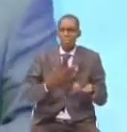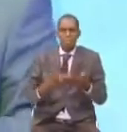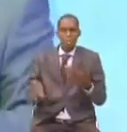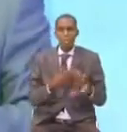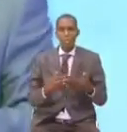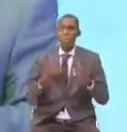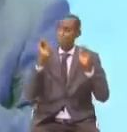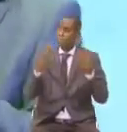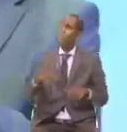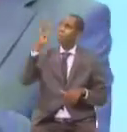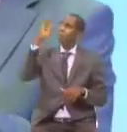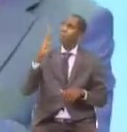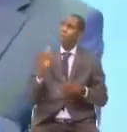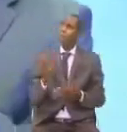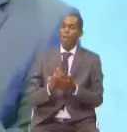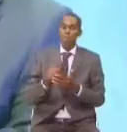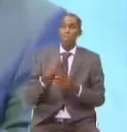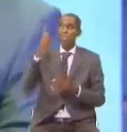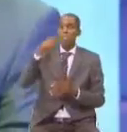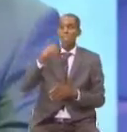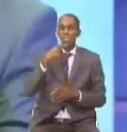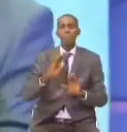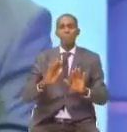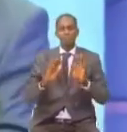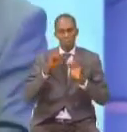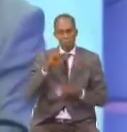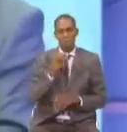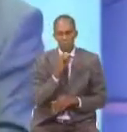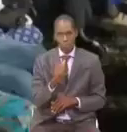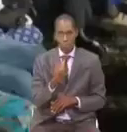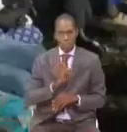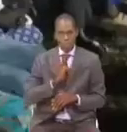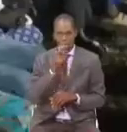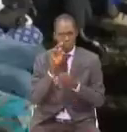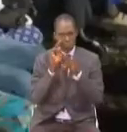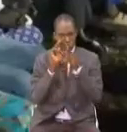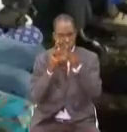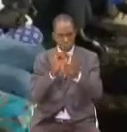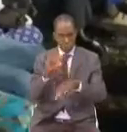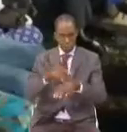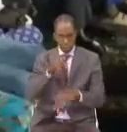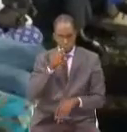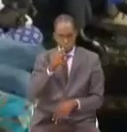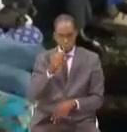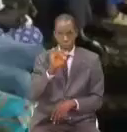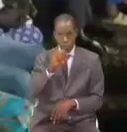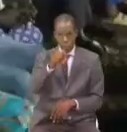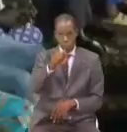God help me? Fear thou not. I'm looking at you. I said, I'm looking at